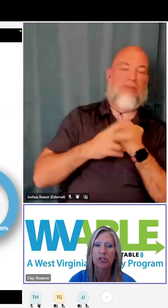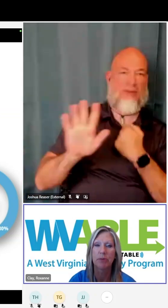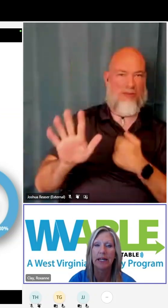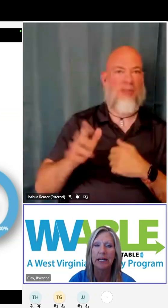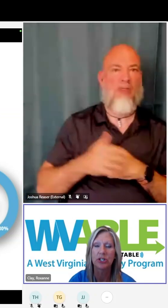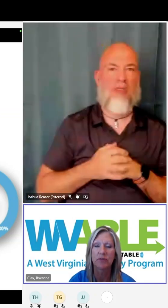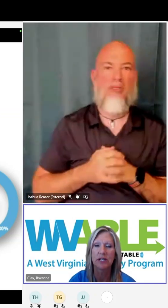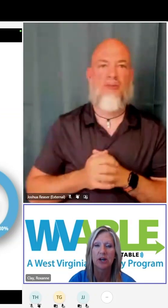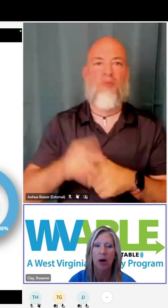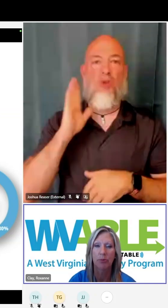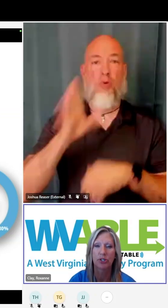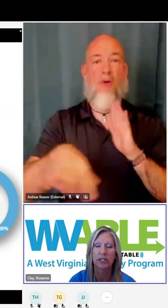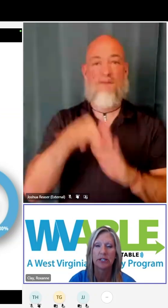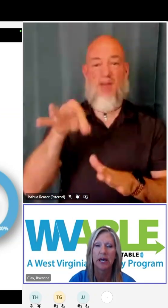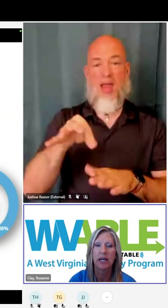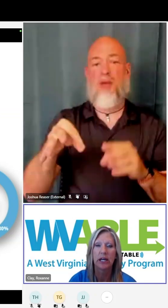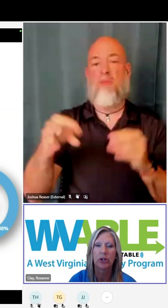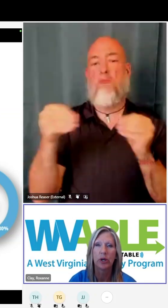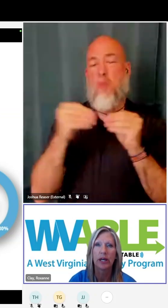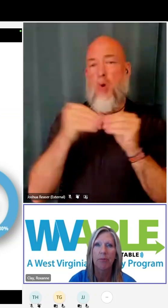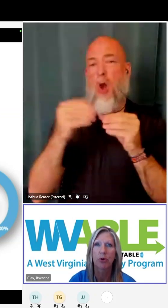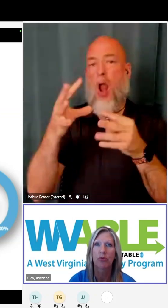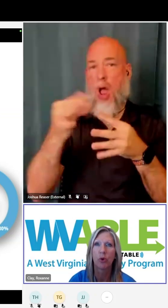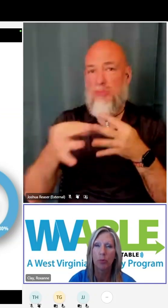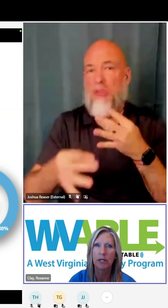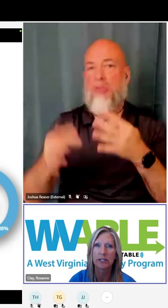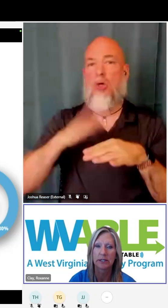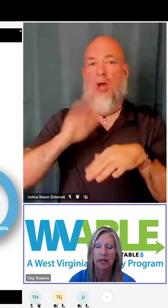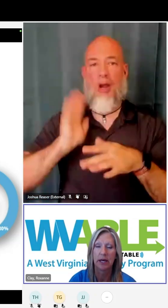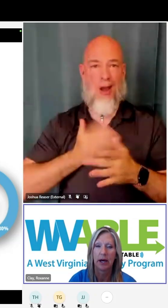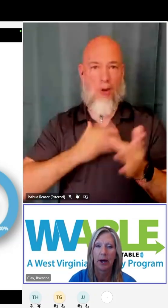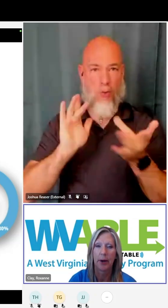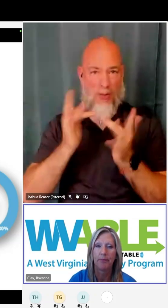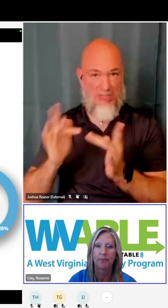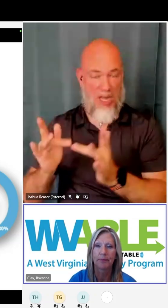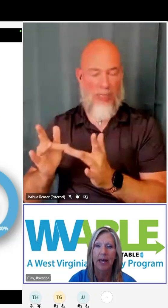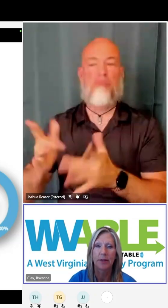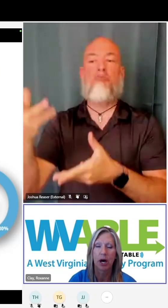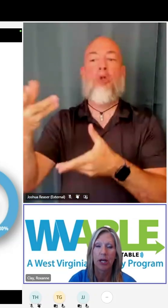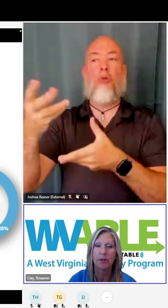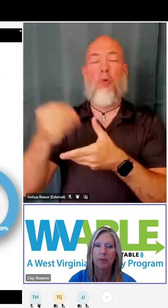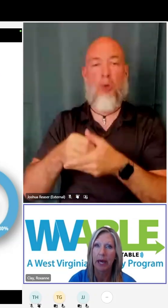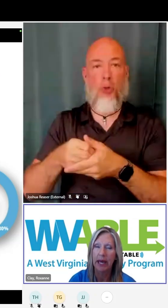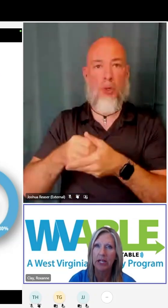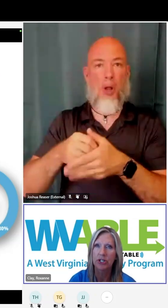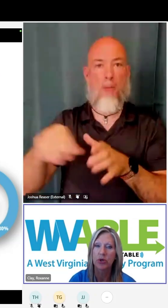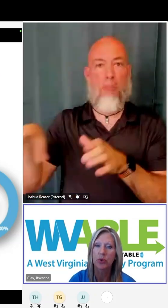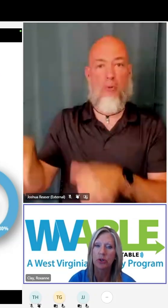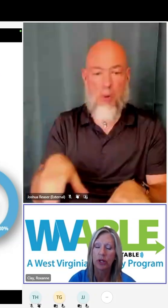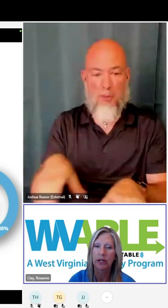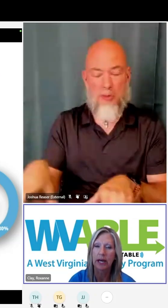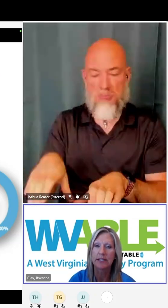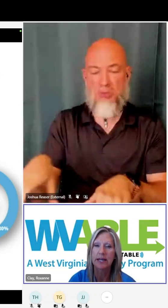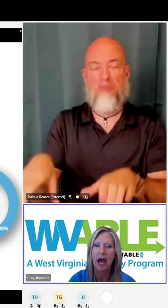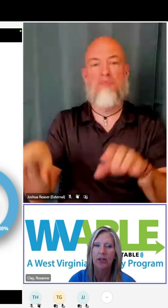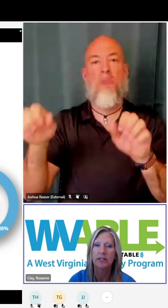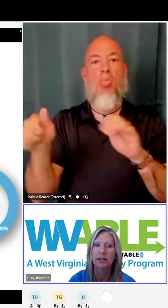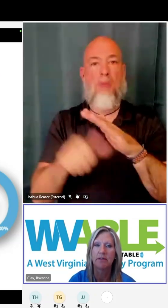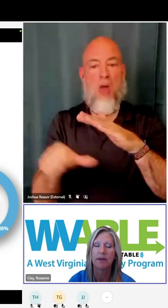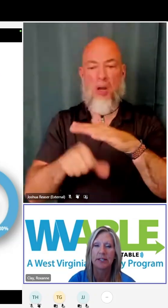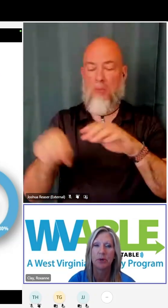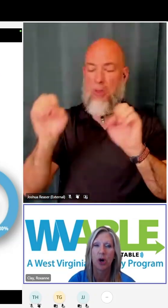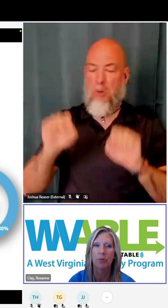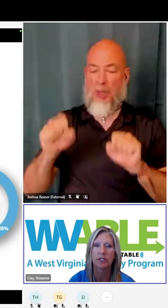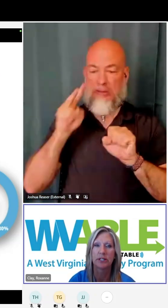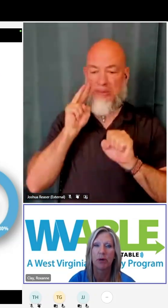additional information about each of these options, including a performance at the bottom of the page that you can click and see how